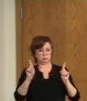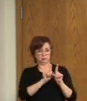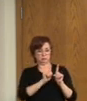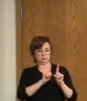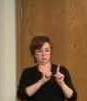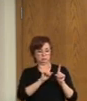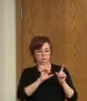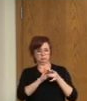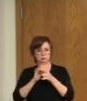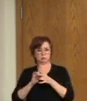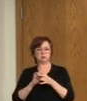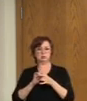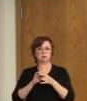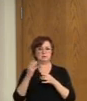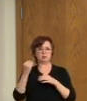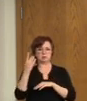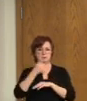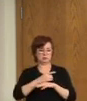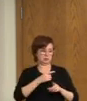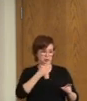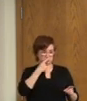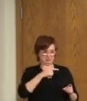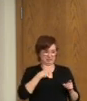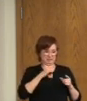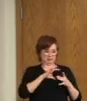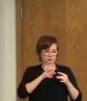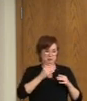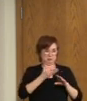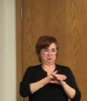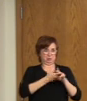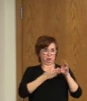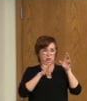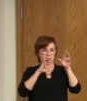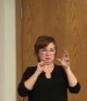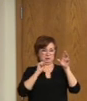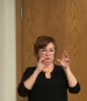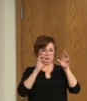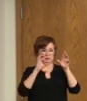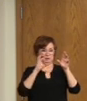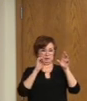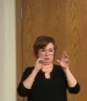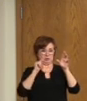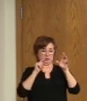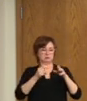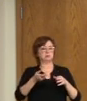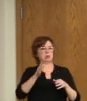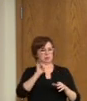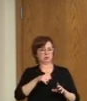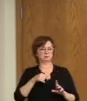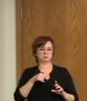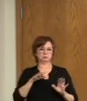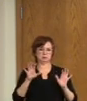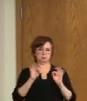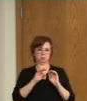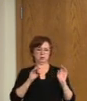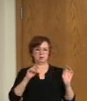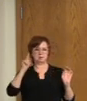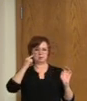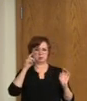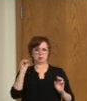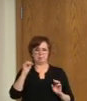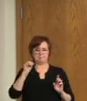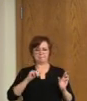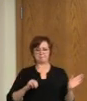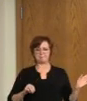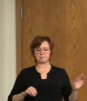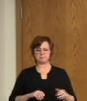managed. Maybe if I could just before that, I think this is why we've been, the SHA has been talking for the